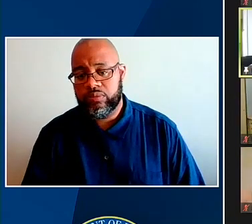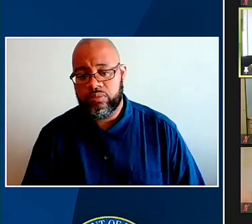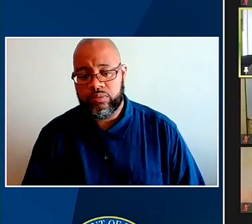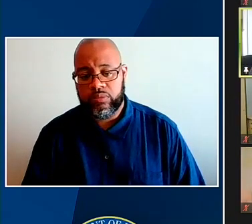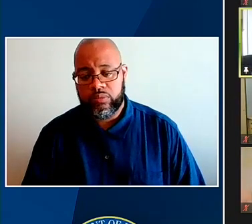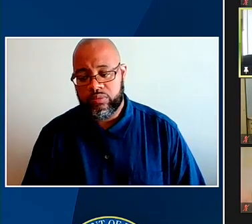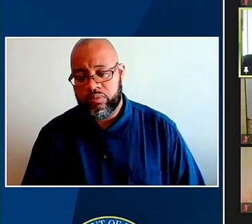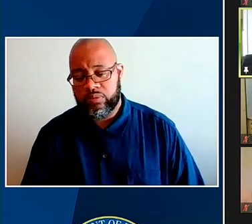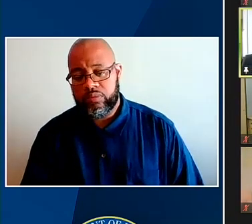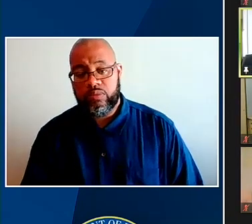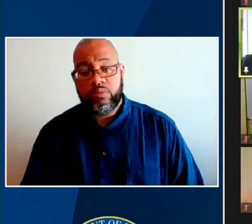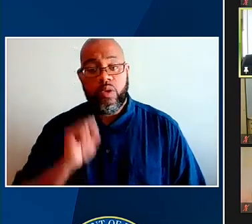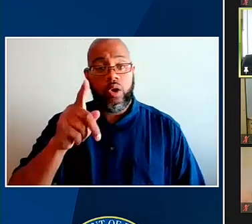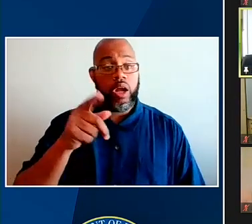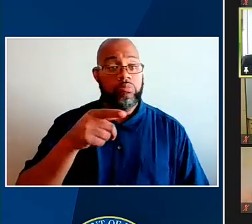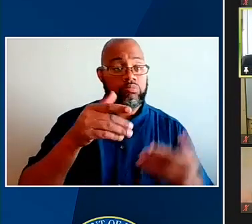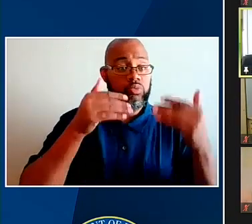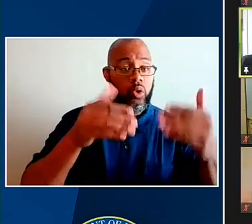Oh, Jamie, go ahead.